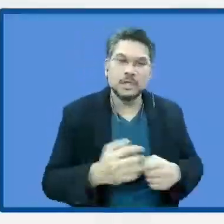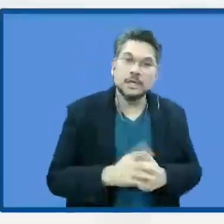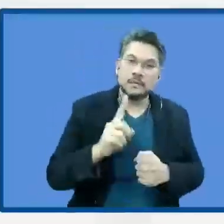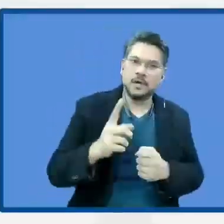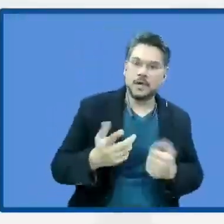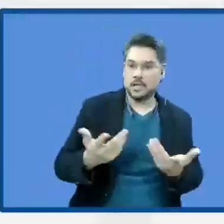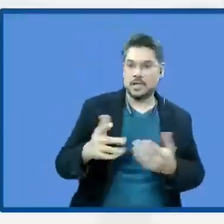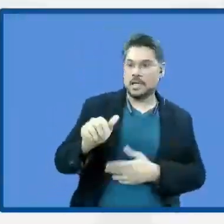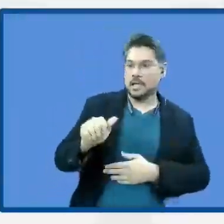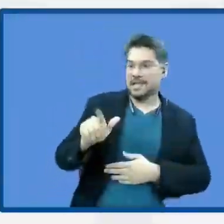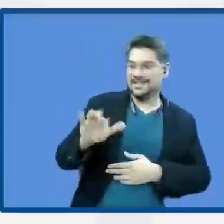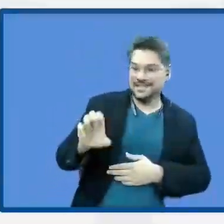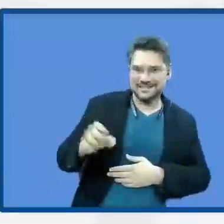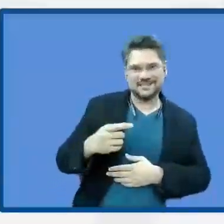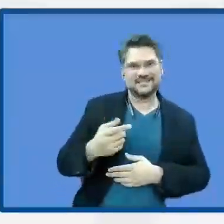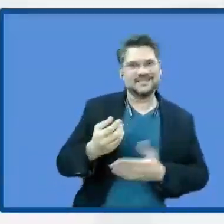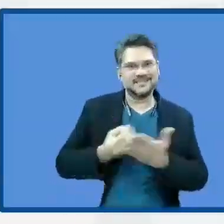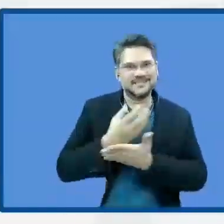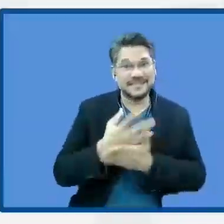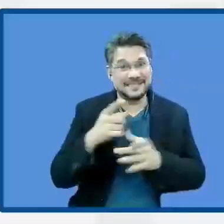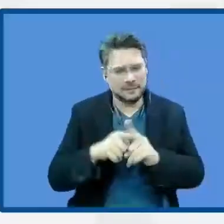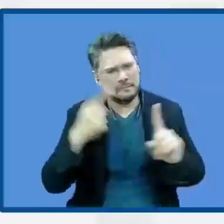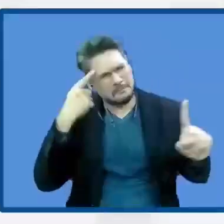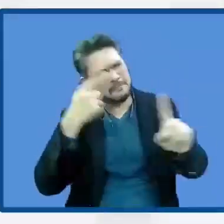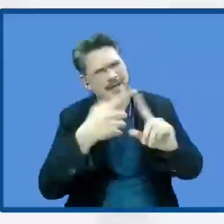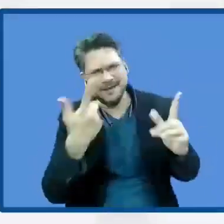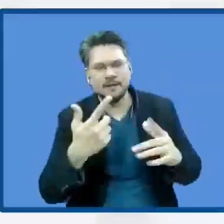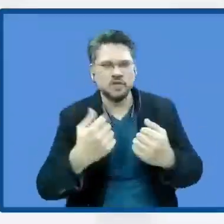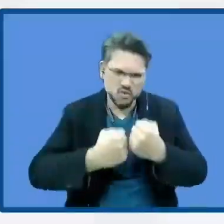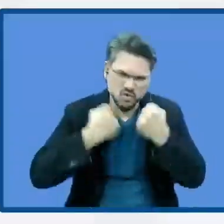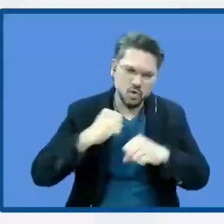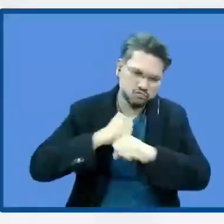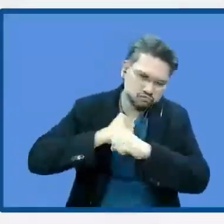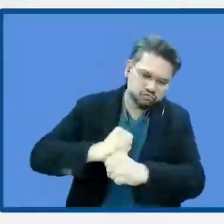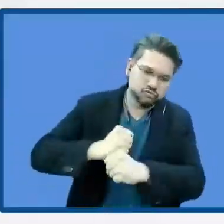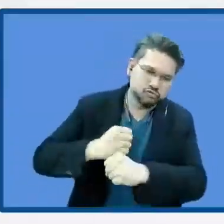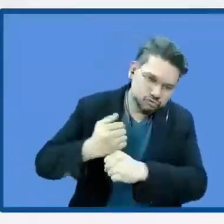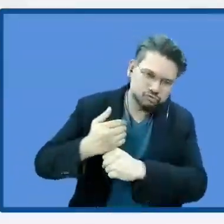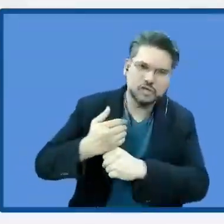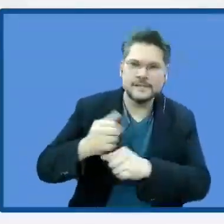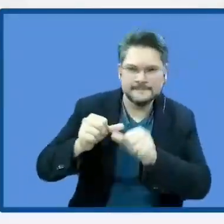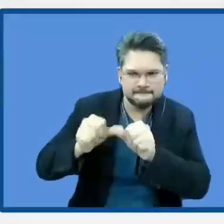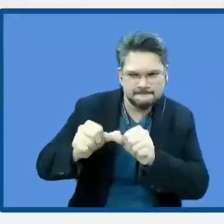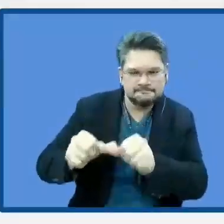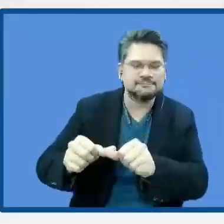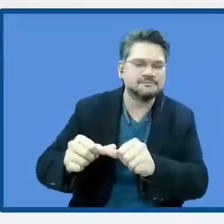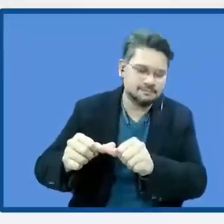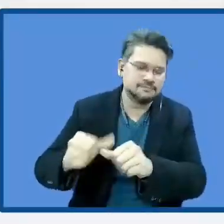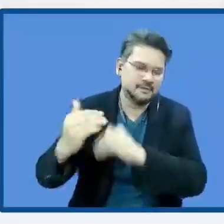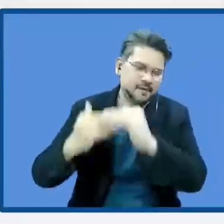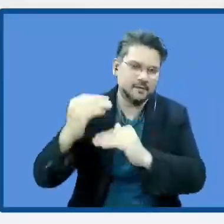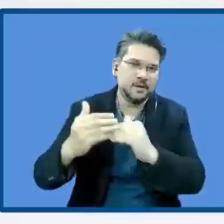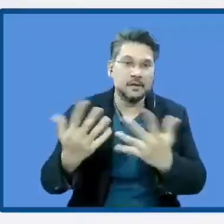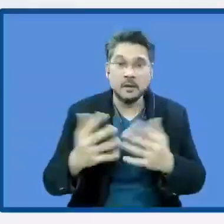said, the main goal is resilient, sustainable development, but the panelists are at your disposal for you